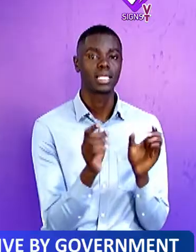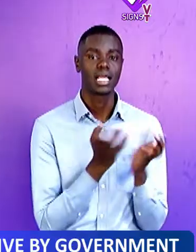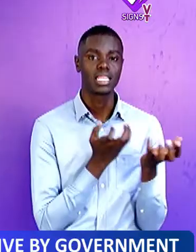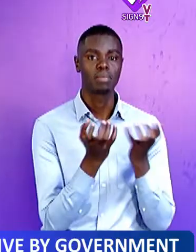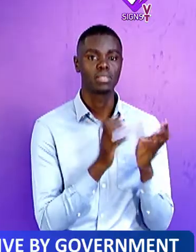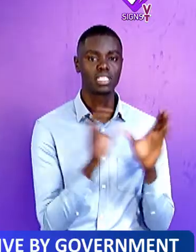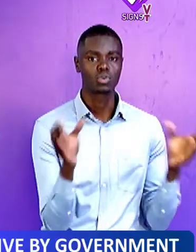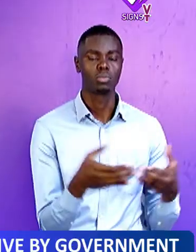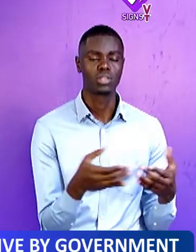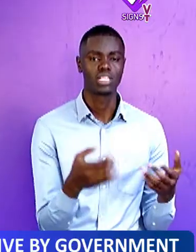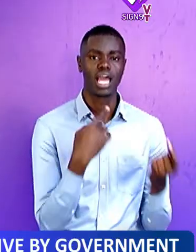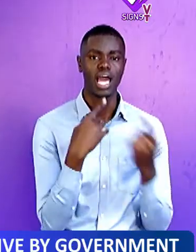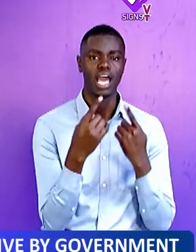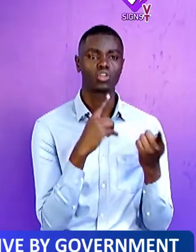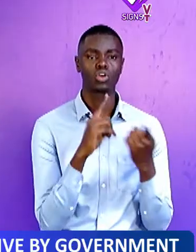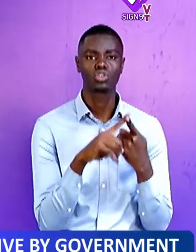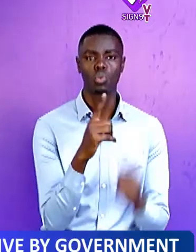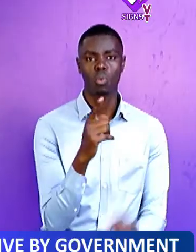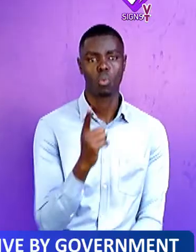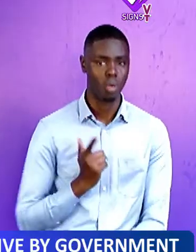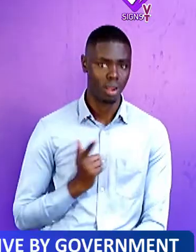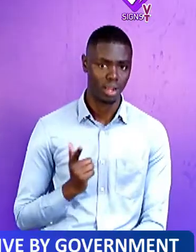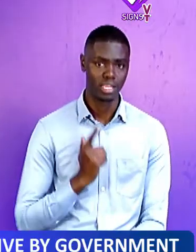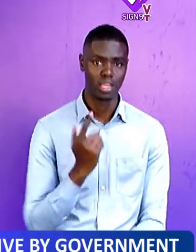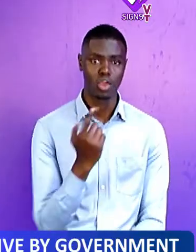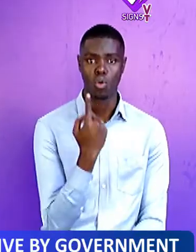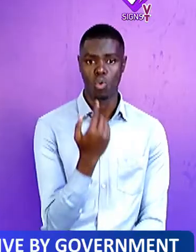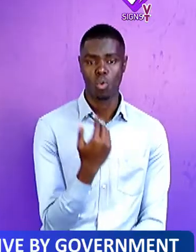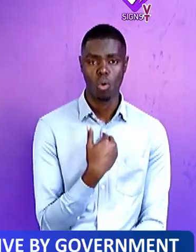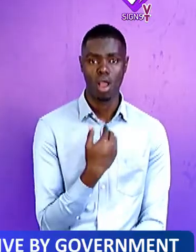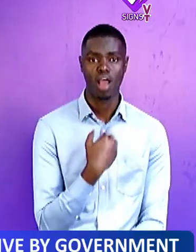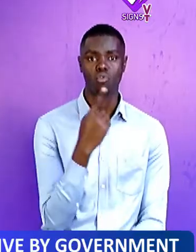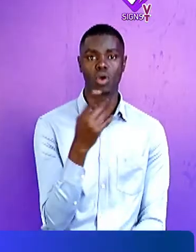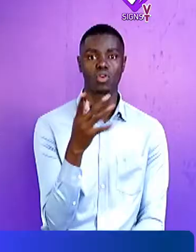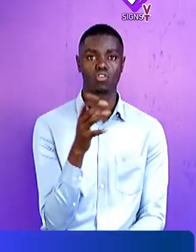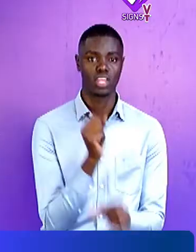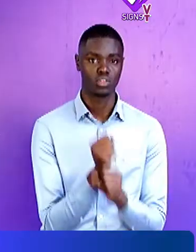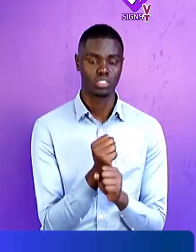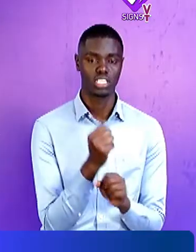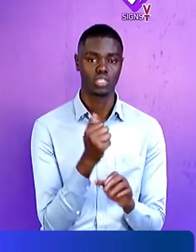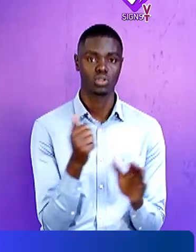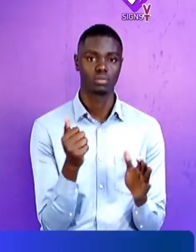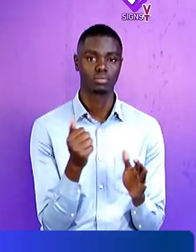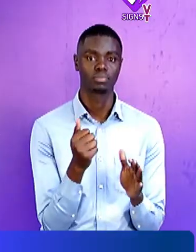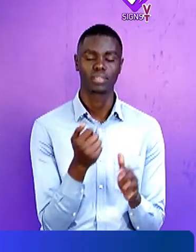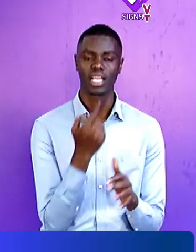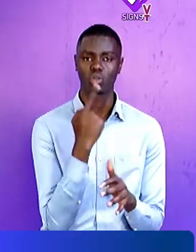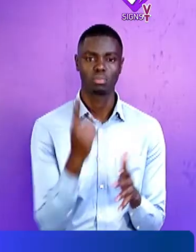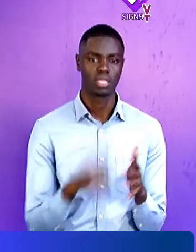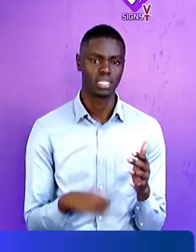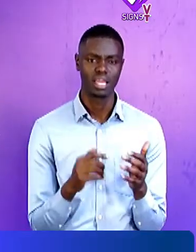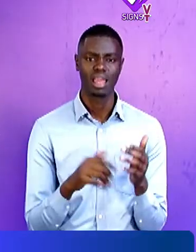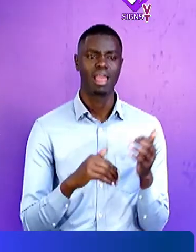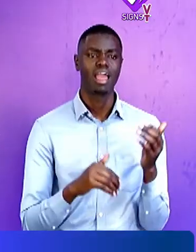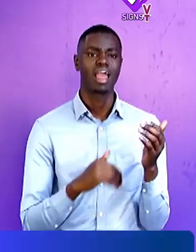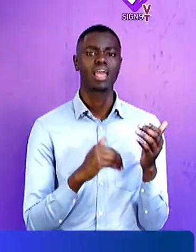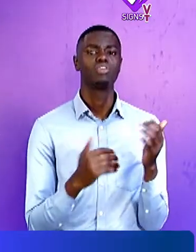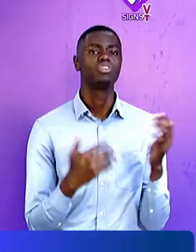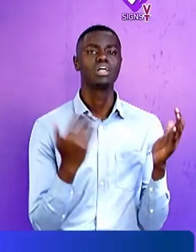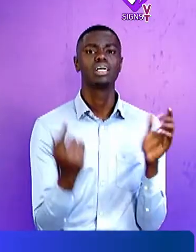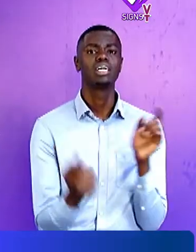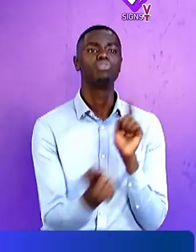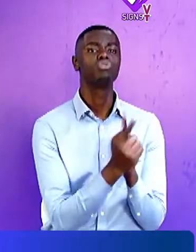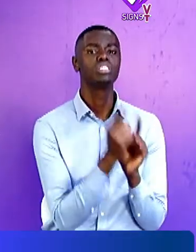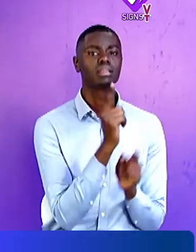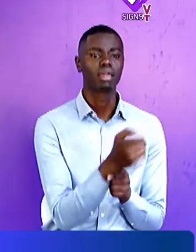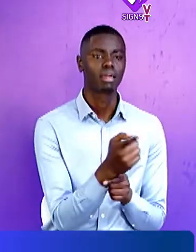I talked to a certain lady who actually runs one of the association under the professional association, told me after reaching there, of course you drive to